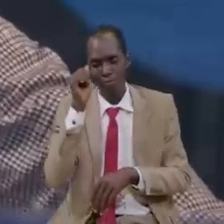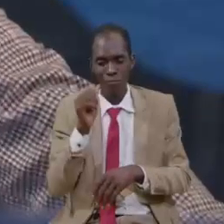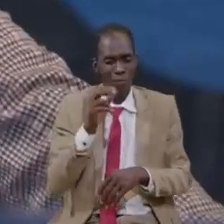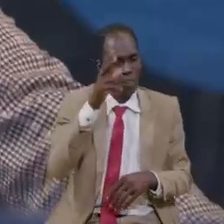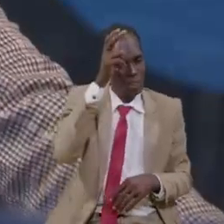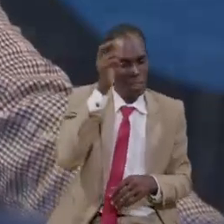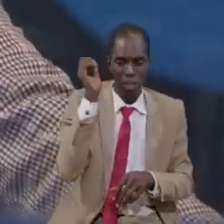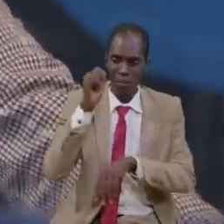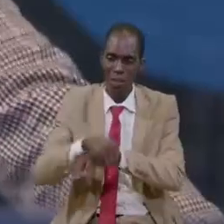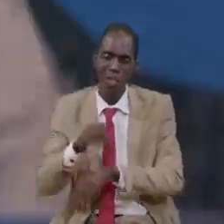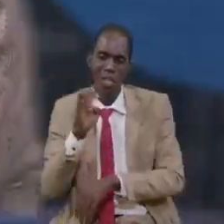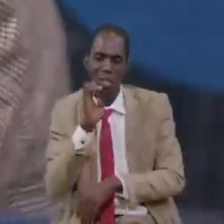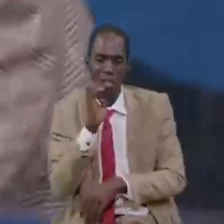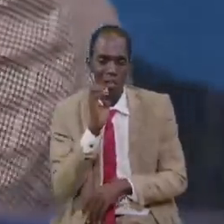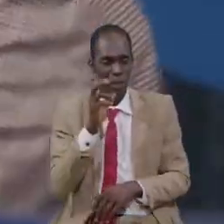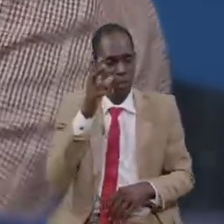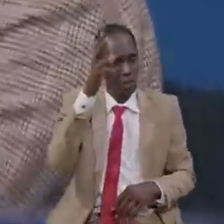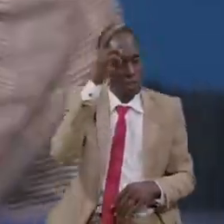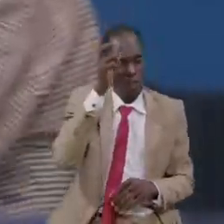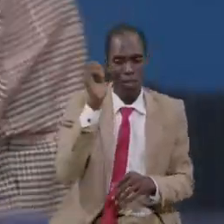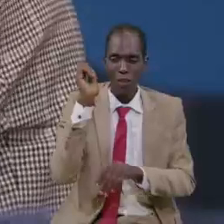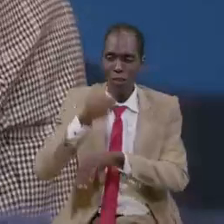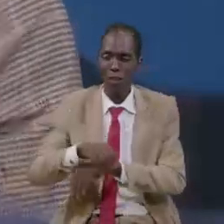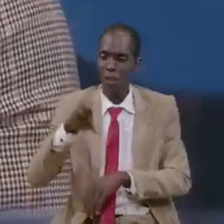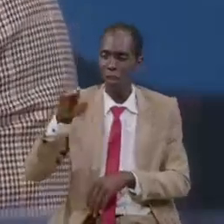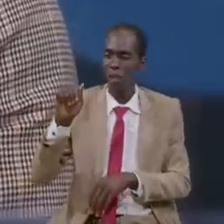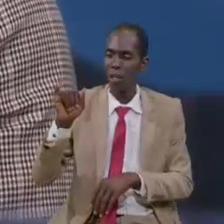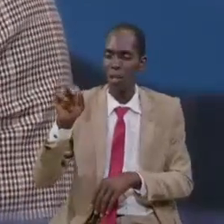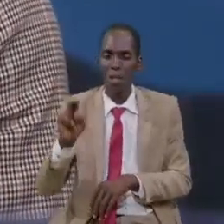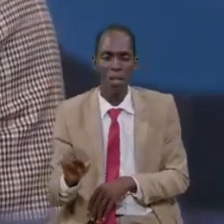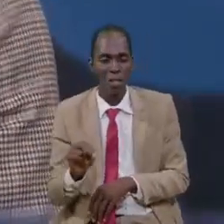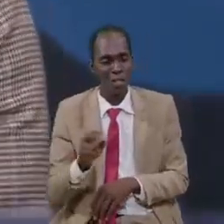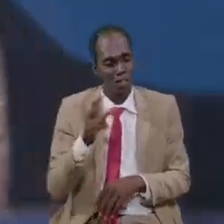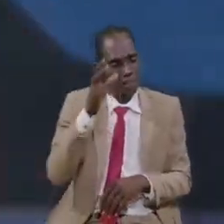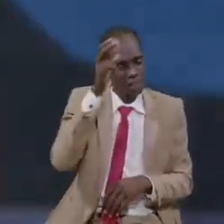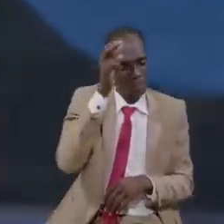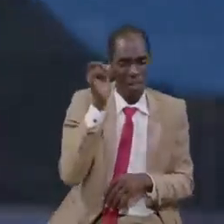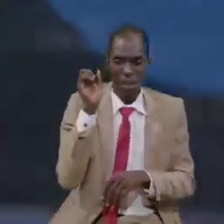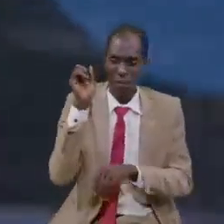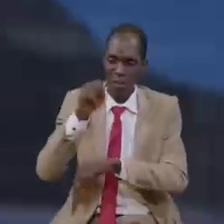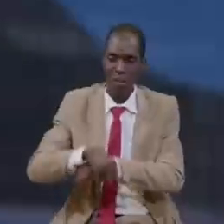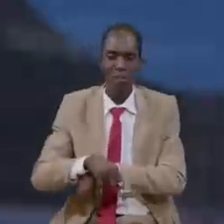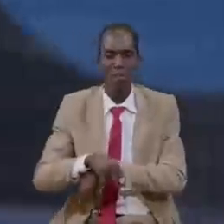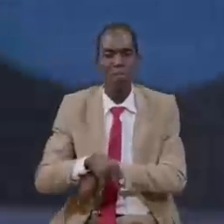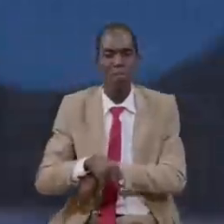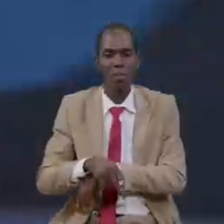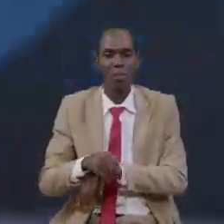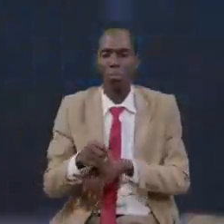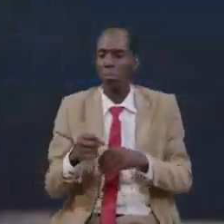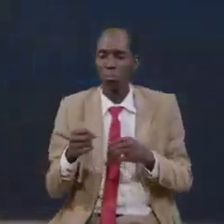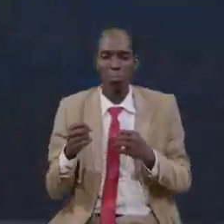overcame Cain, because he overcame Nimrod, because